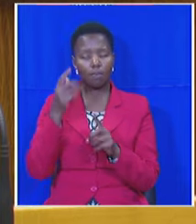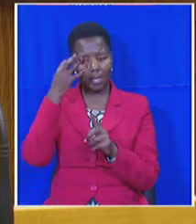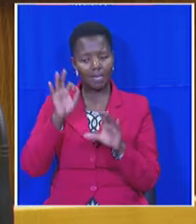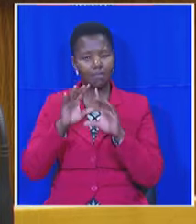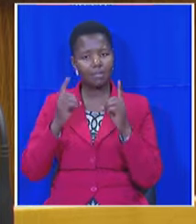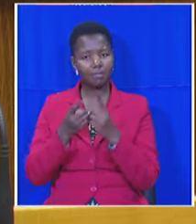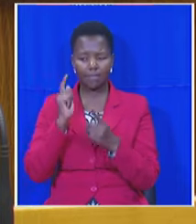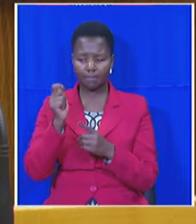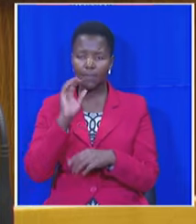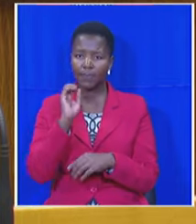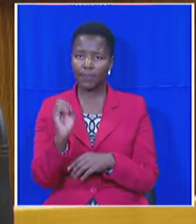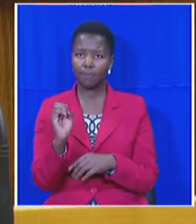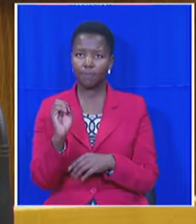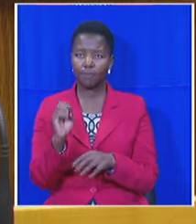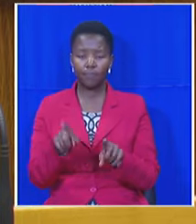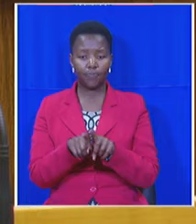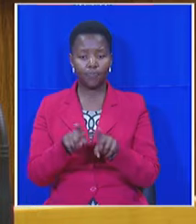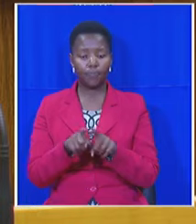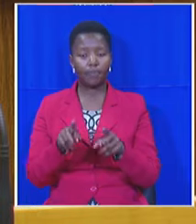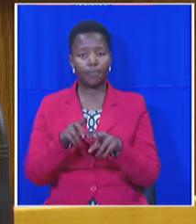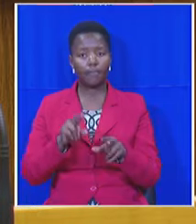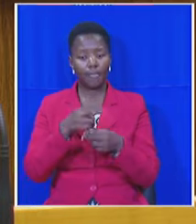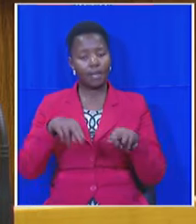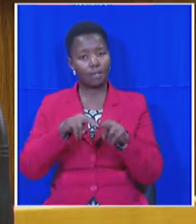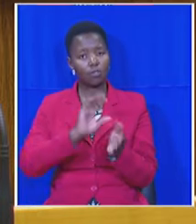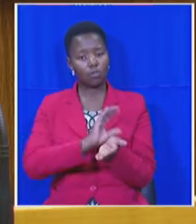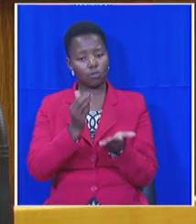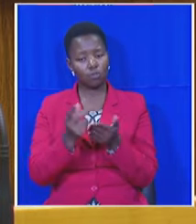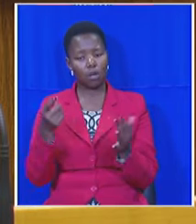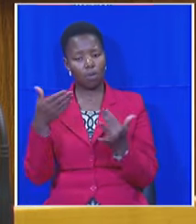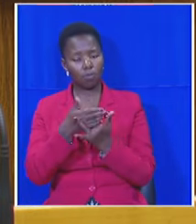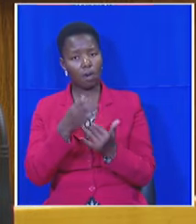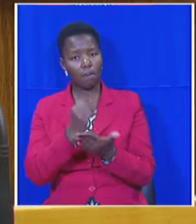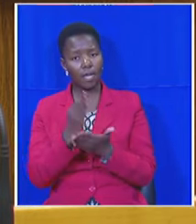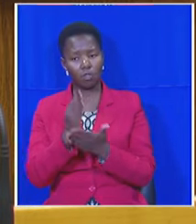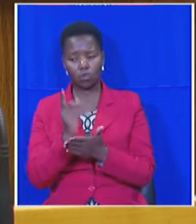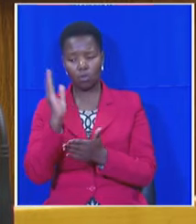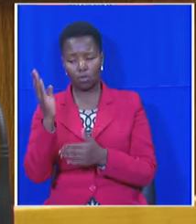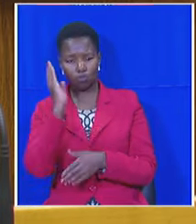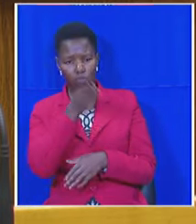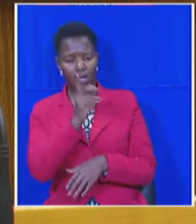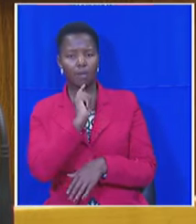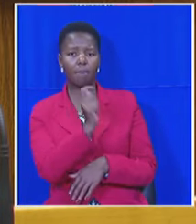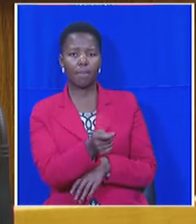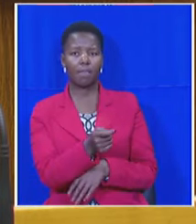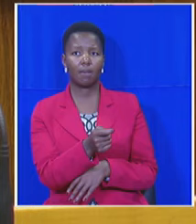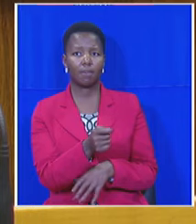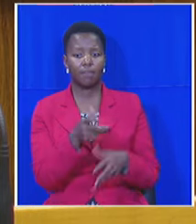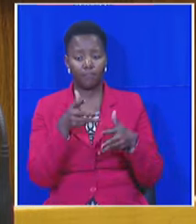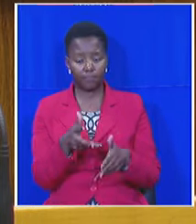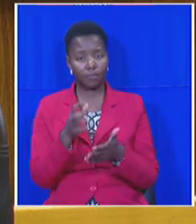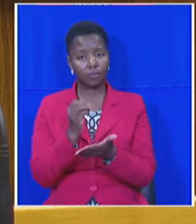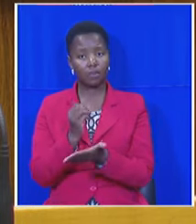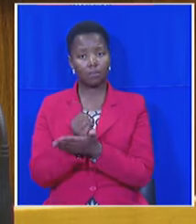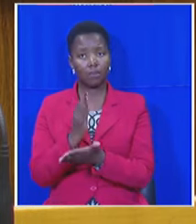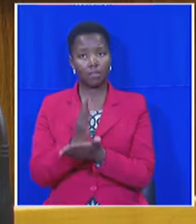departments, and where Treasury is intervening and ensuring that they're paying directly, we must try and ensure that the recurrence of